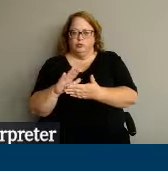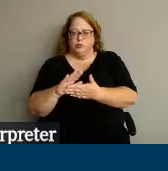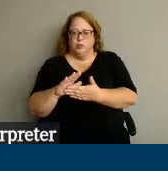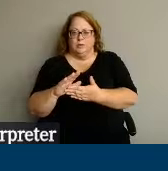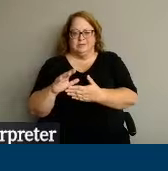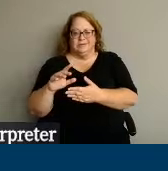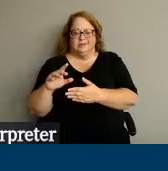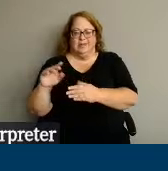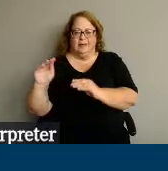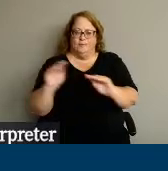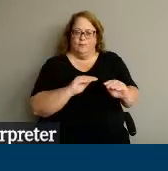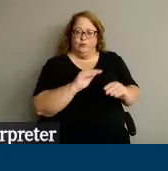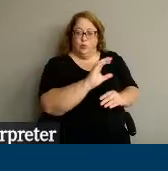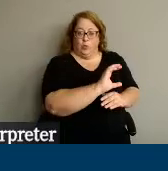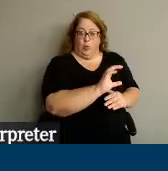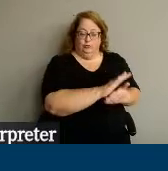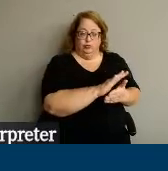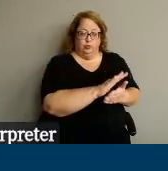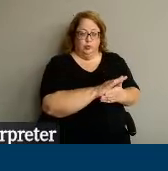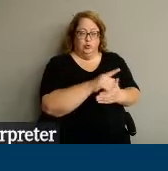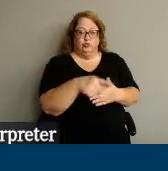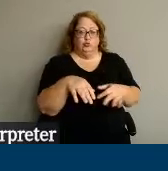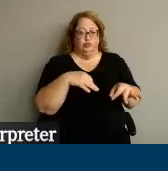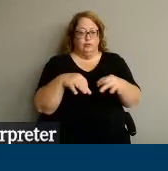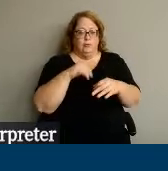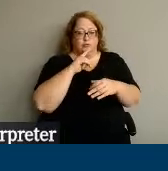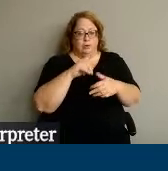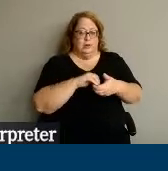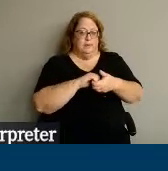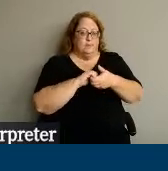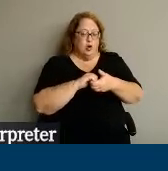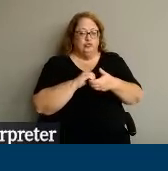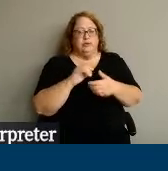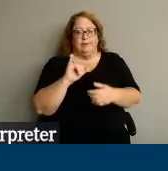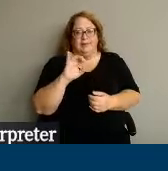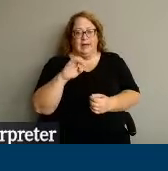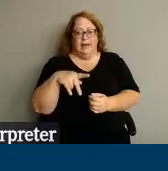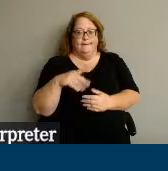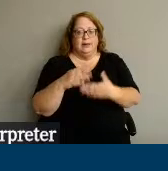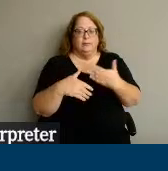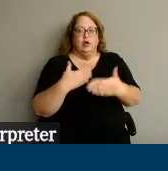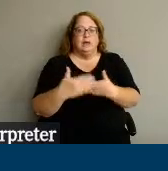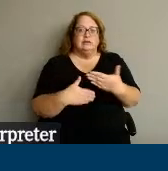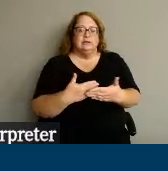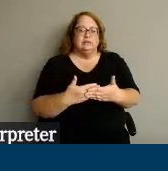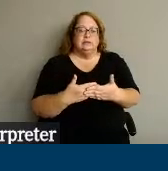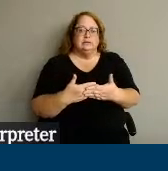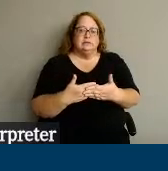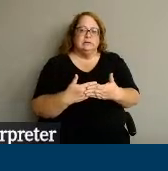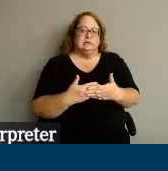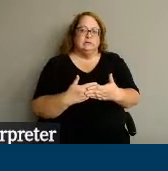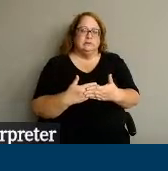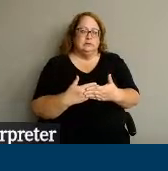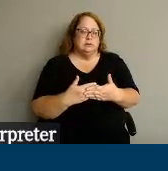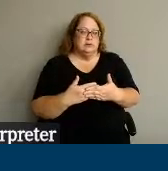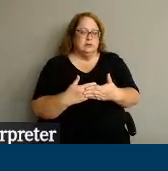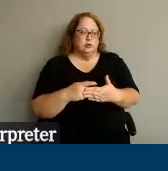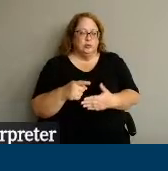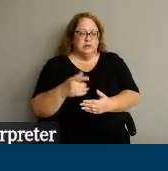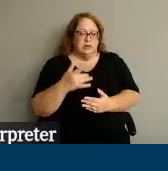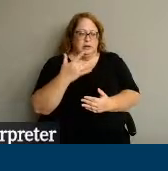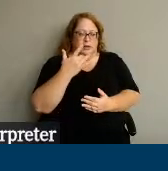coalition, and you even described really close partnership in the IEP process. And you said they